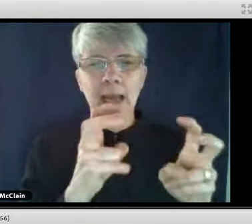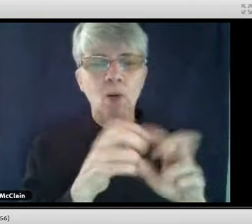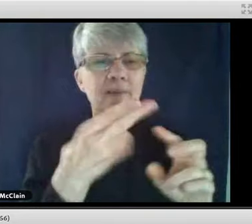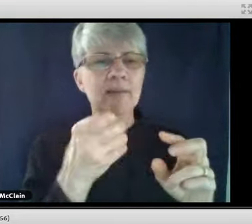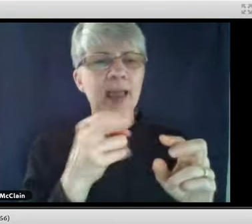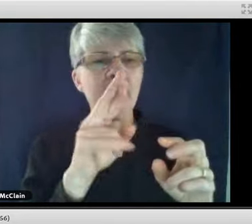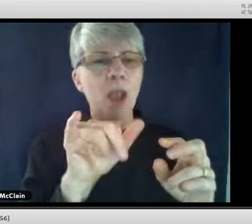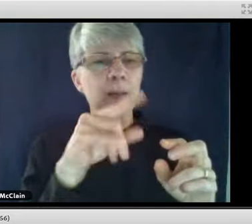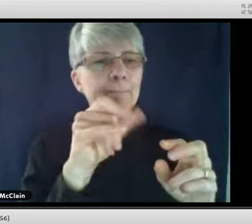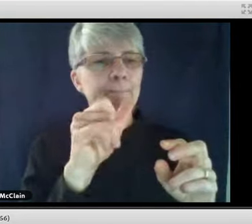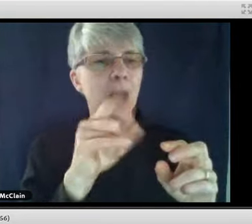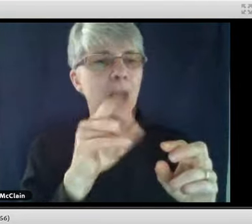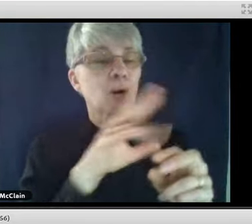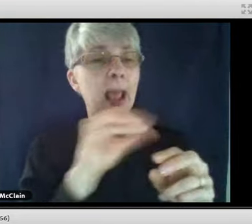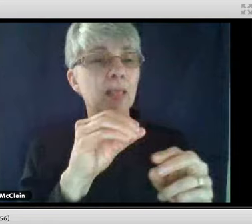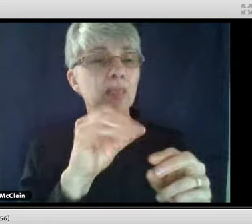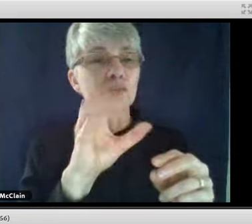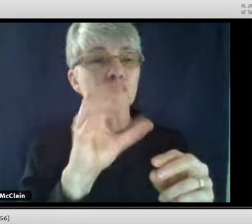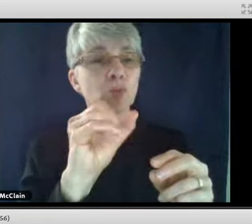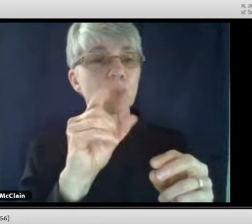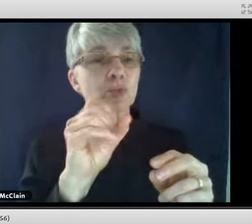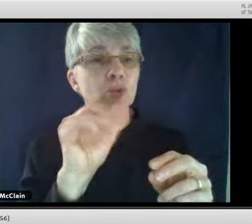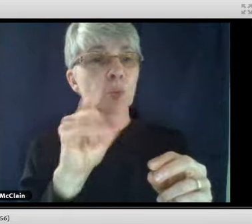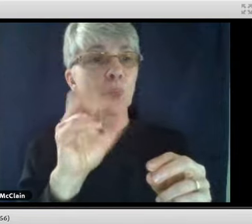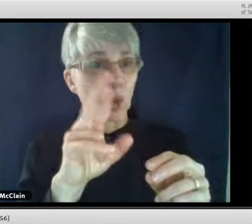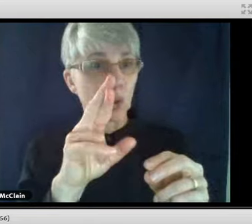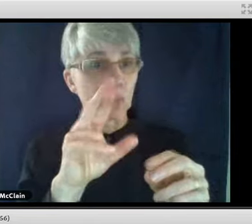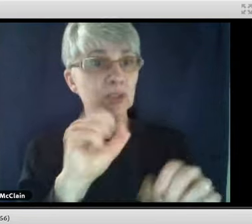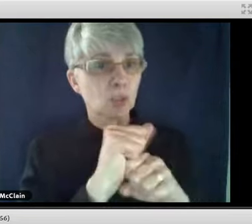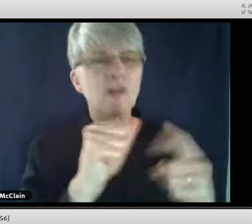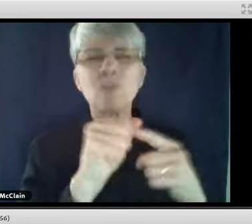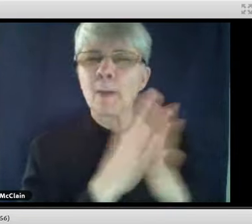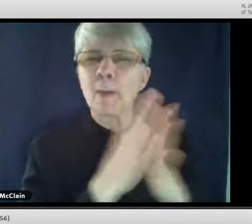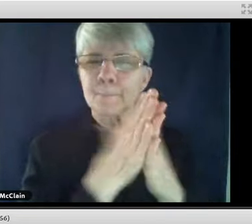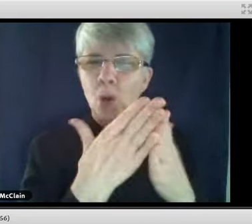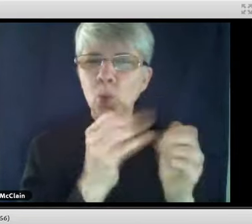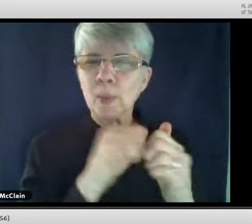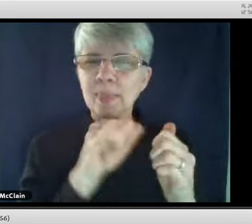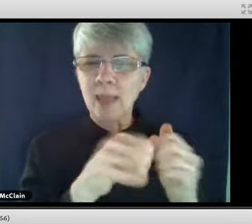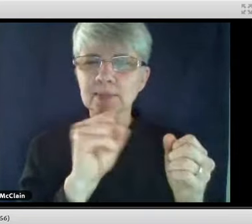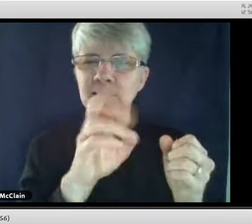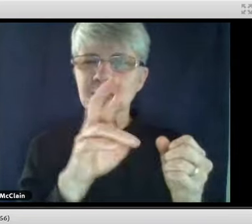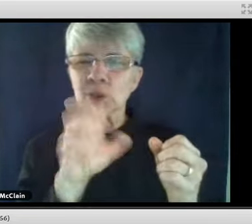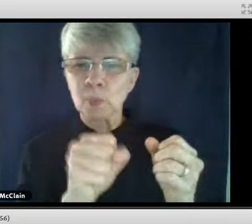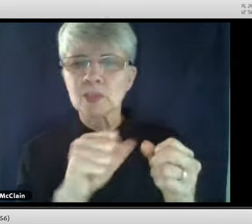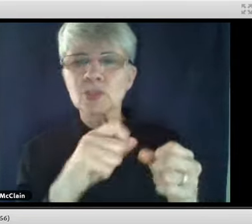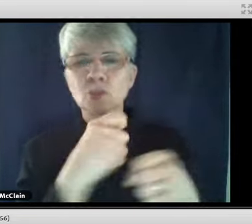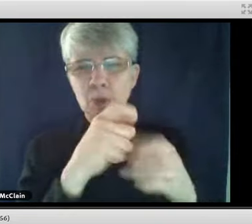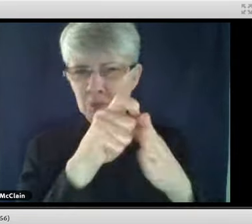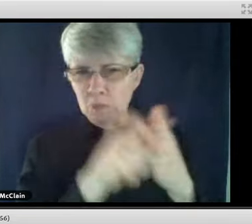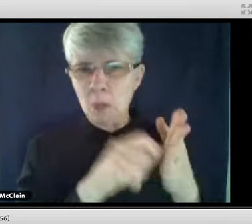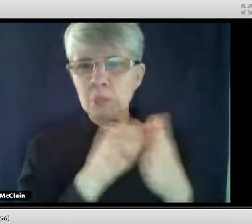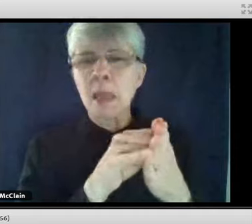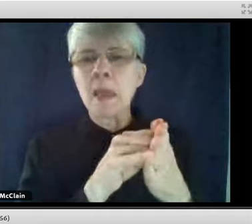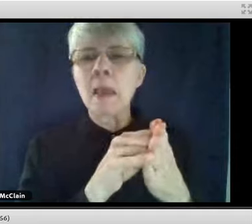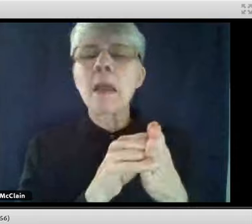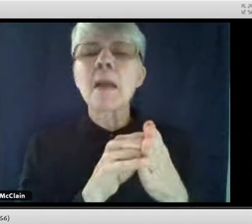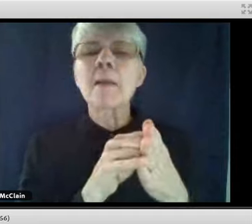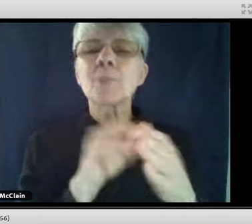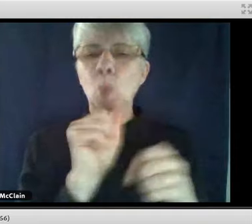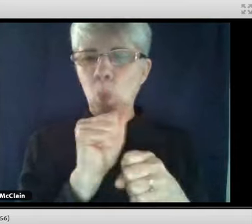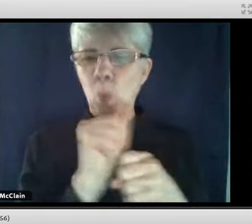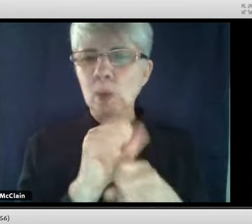Potter and the Sorcerer's Stone, which is the first book in the Harry Potter series. So she created that. Attributes of